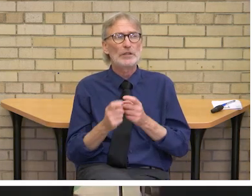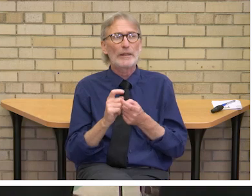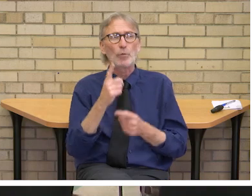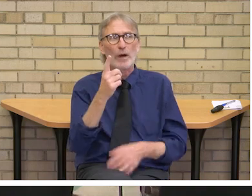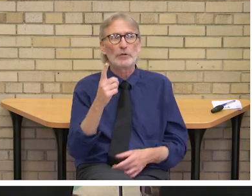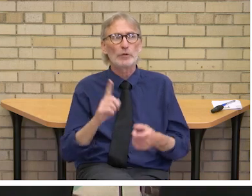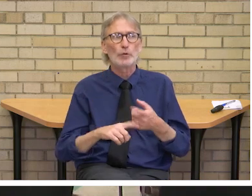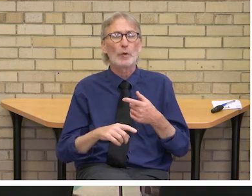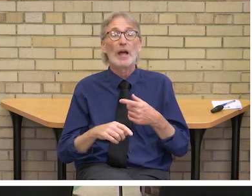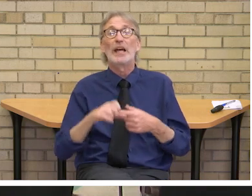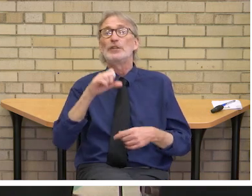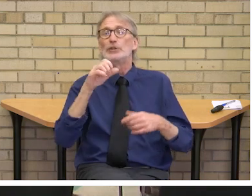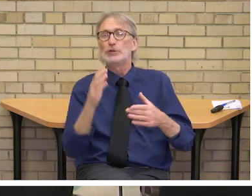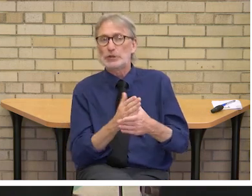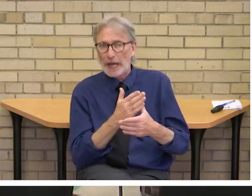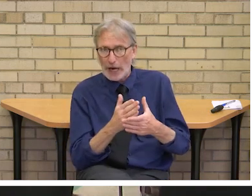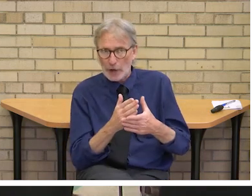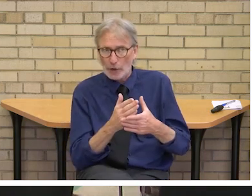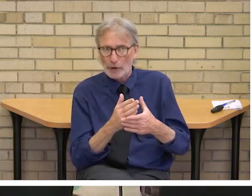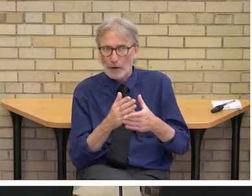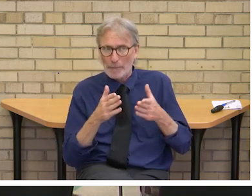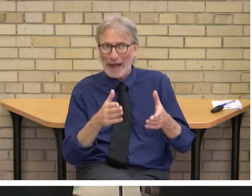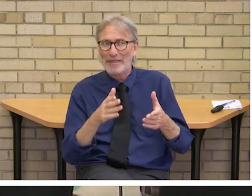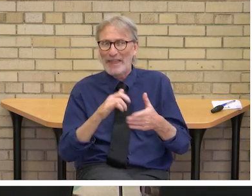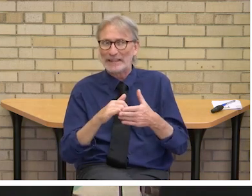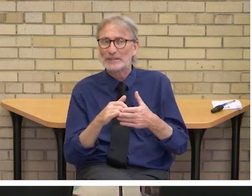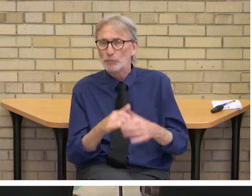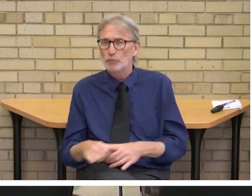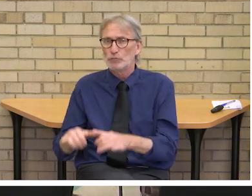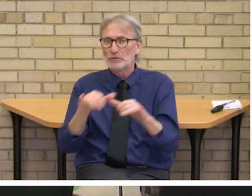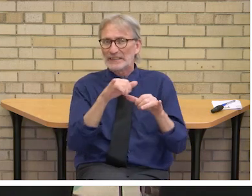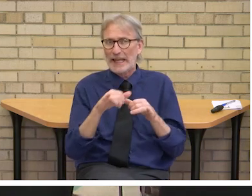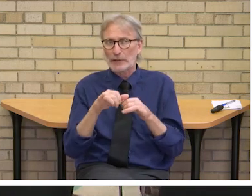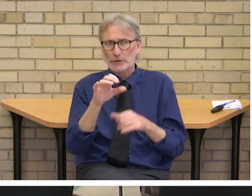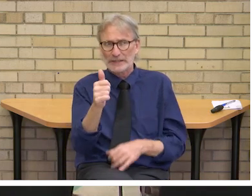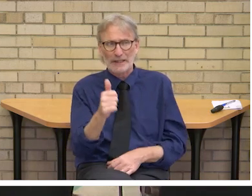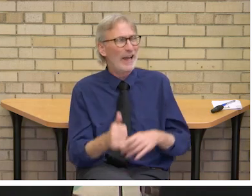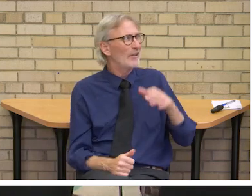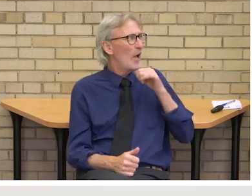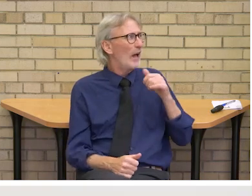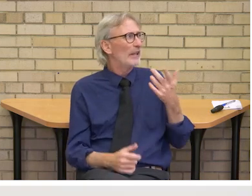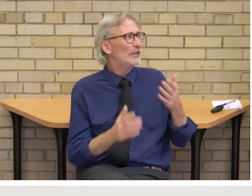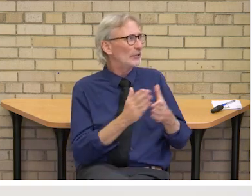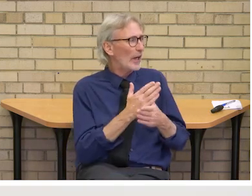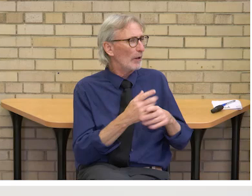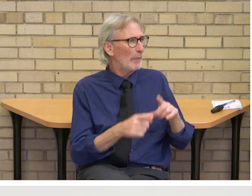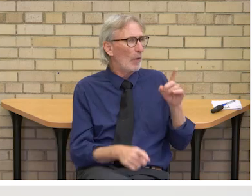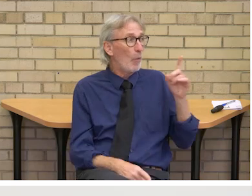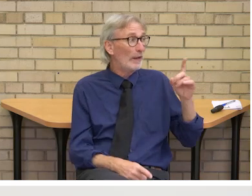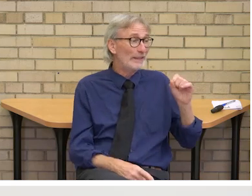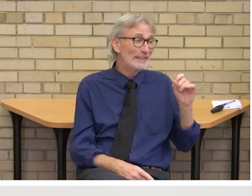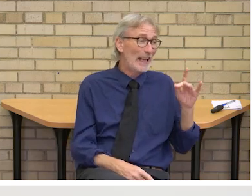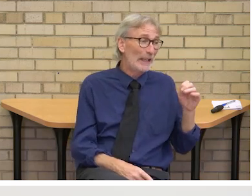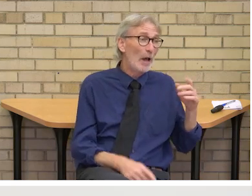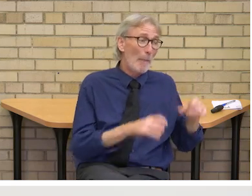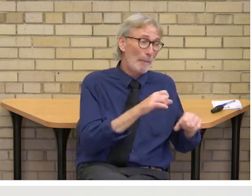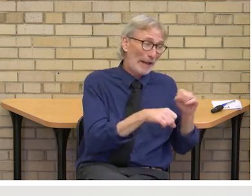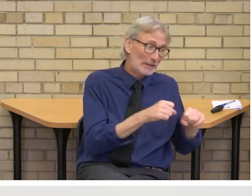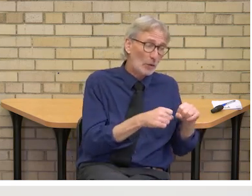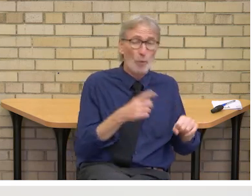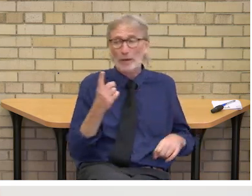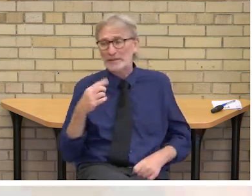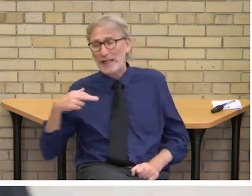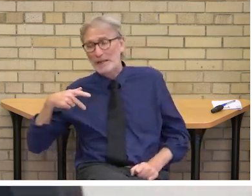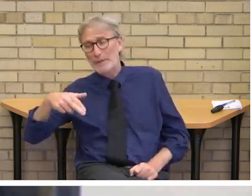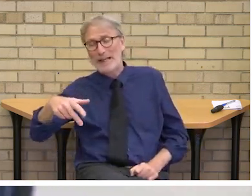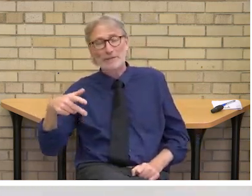standard is 10 feet. Yeah, not a shared use. I'm saying one side bike lane, the other side pedestrian. Right. Even at that, it would be tough. Like